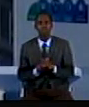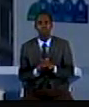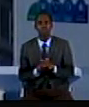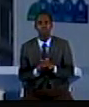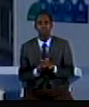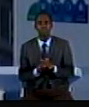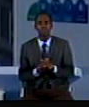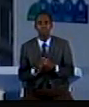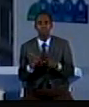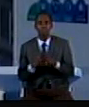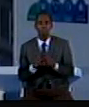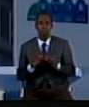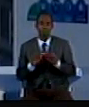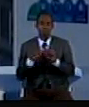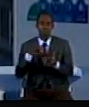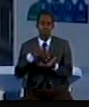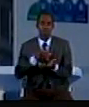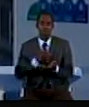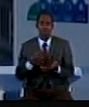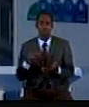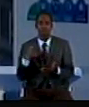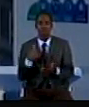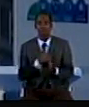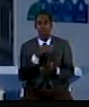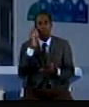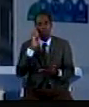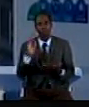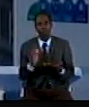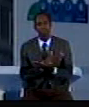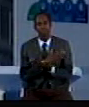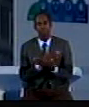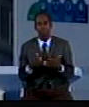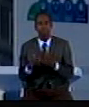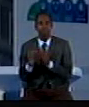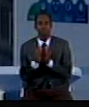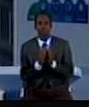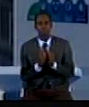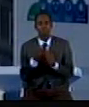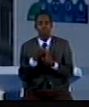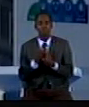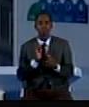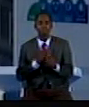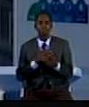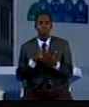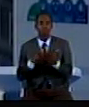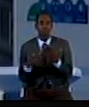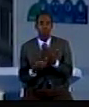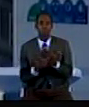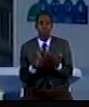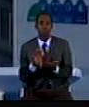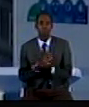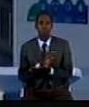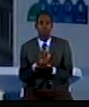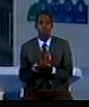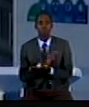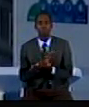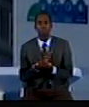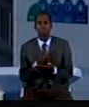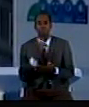As we remain standing, we are going to sing together from our program sheet on page